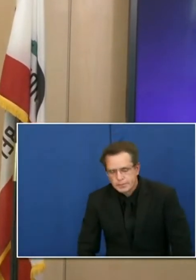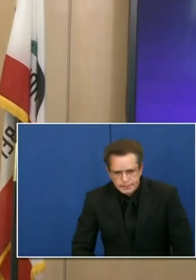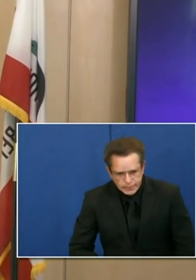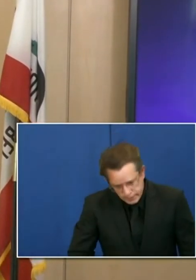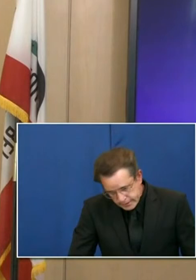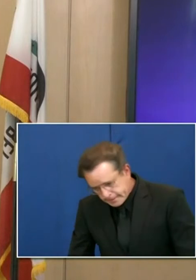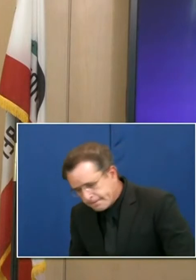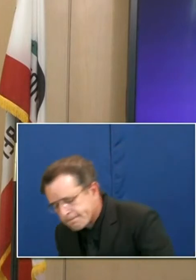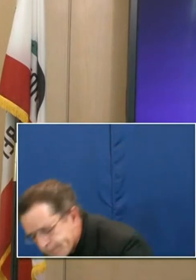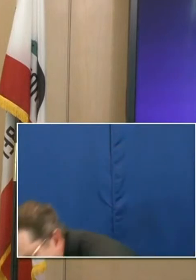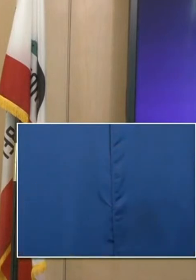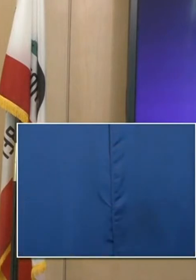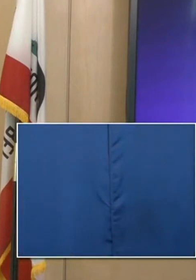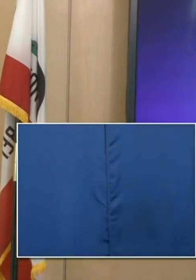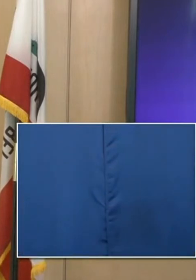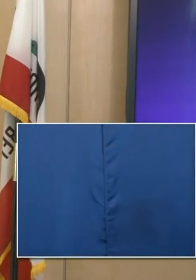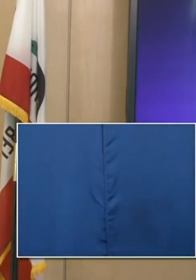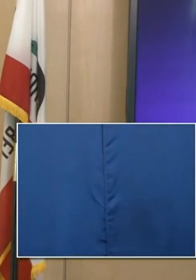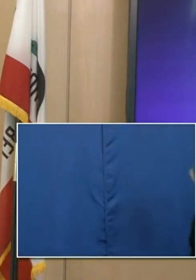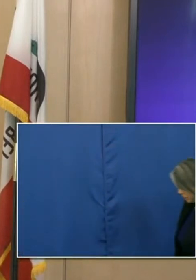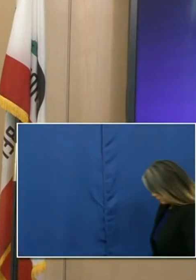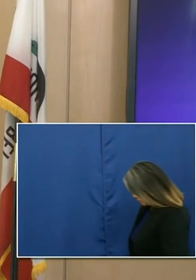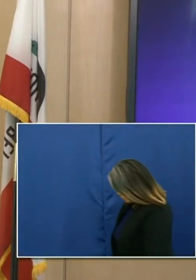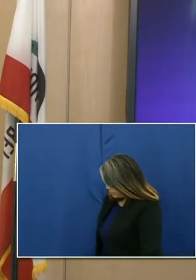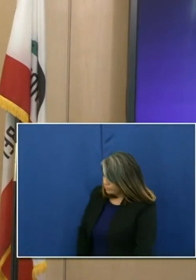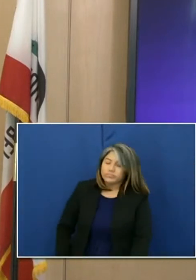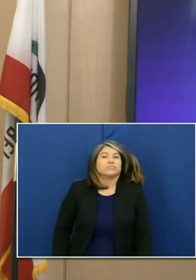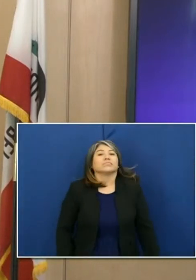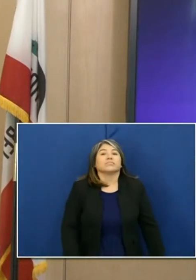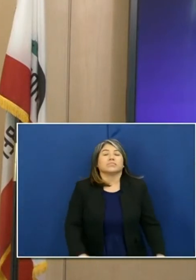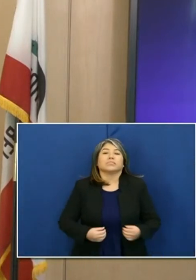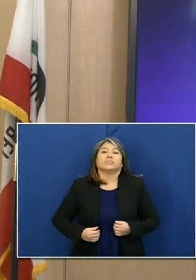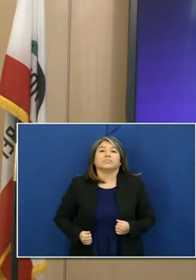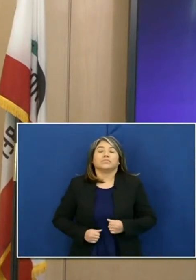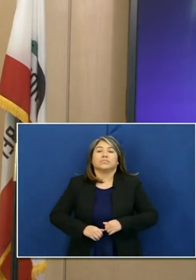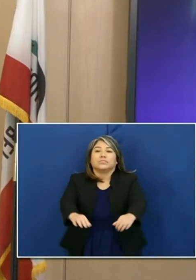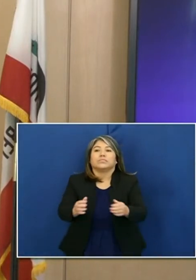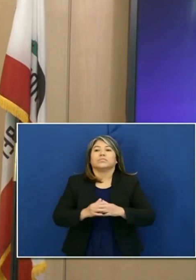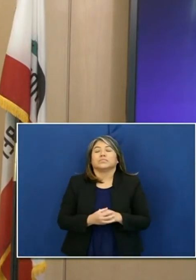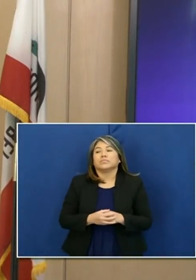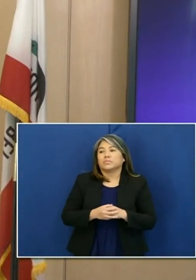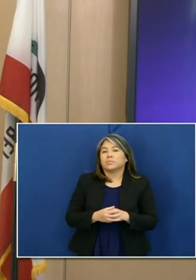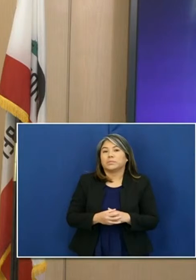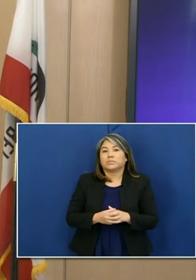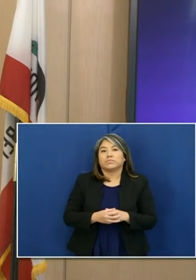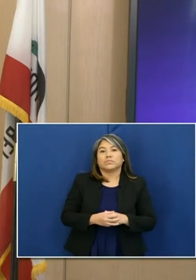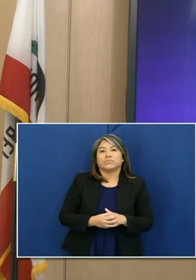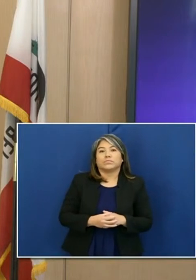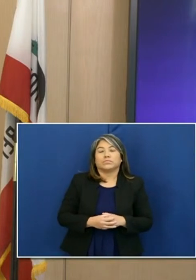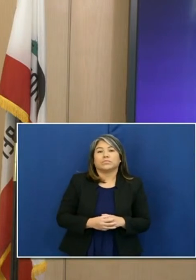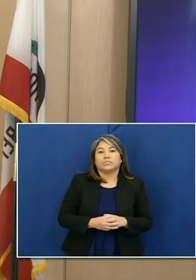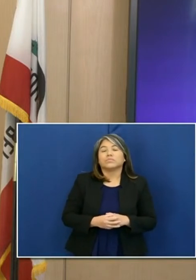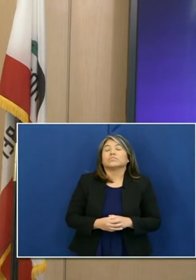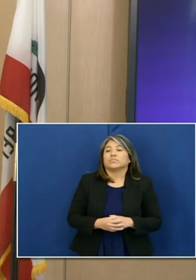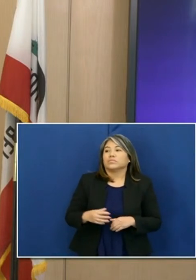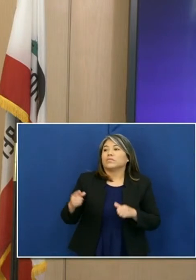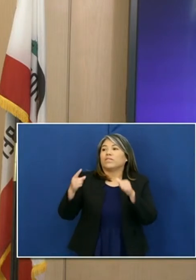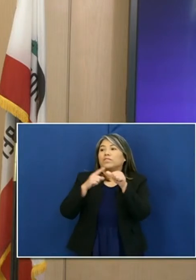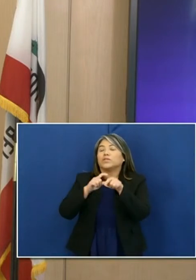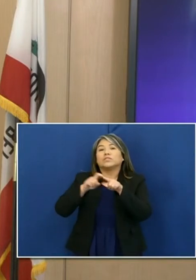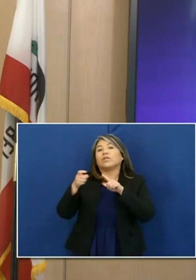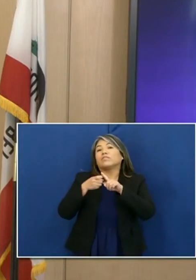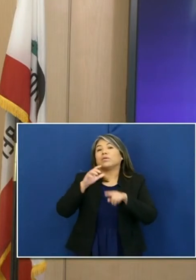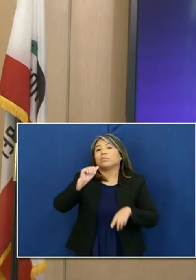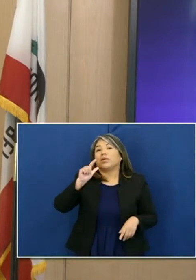Thank you, Dr. McDonald. We've got a lot of questions that have been called in, so let's go ahead and take the first one. This first call is from